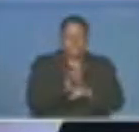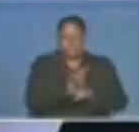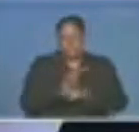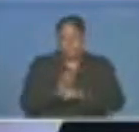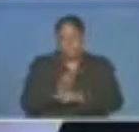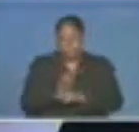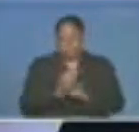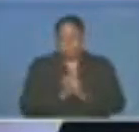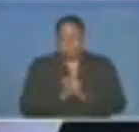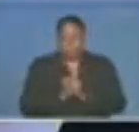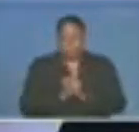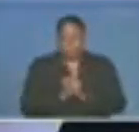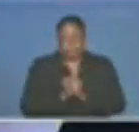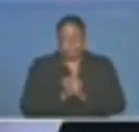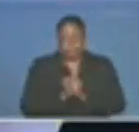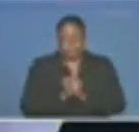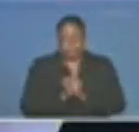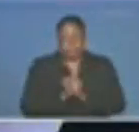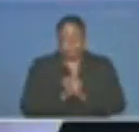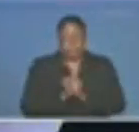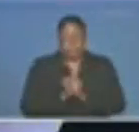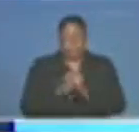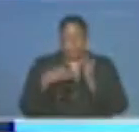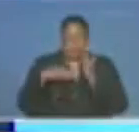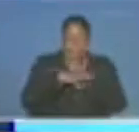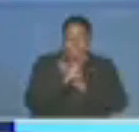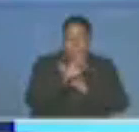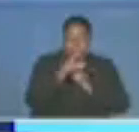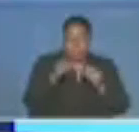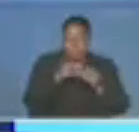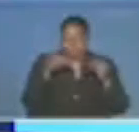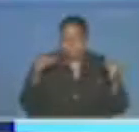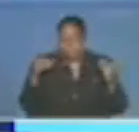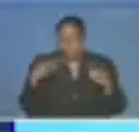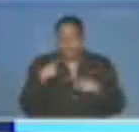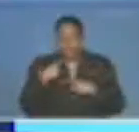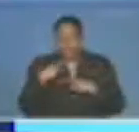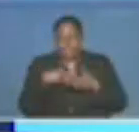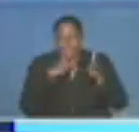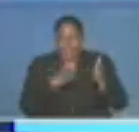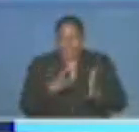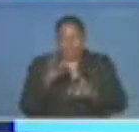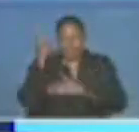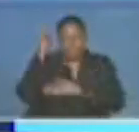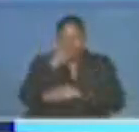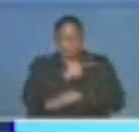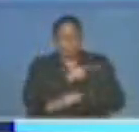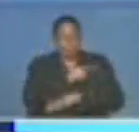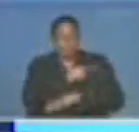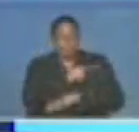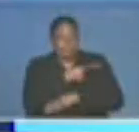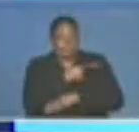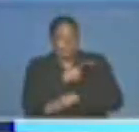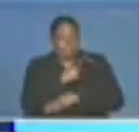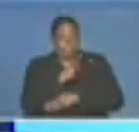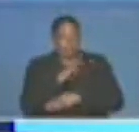ones. Of passing the bill is the opposition, whose leader Michael Pintar touted the legislative and